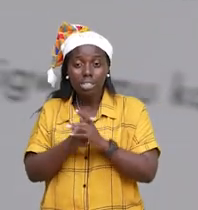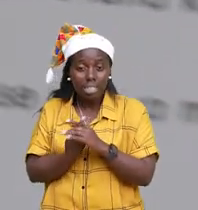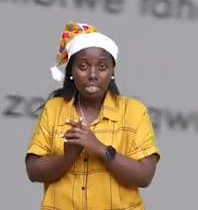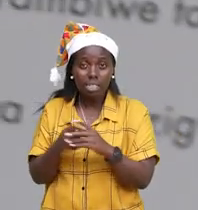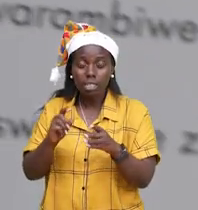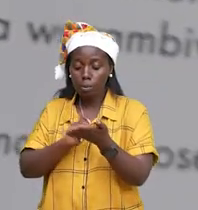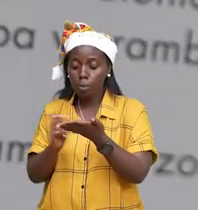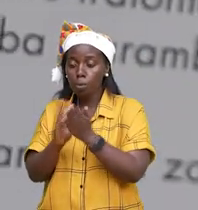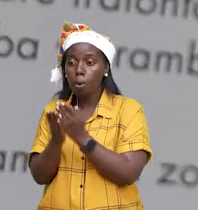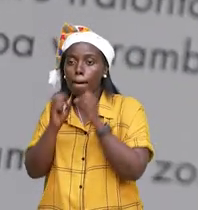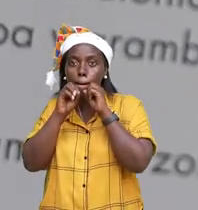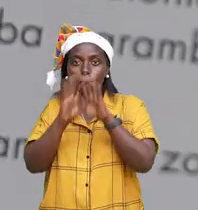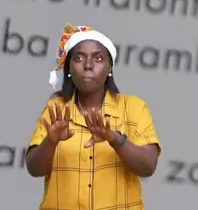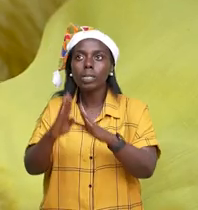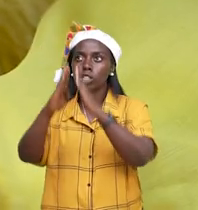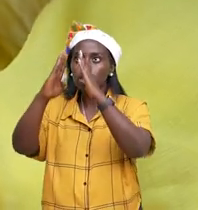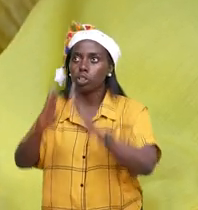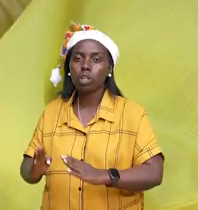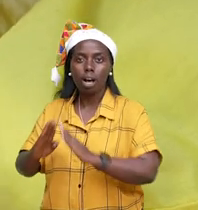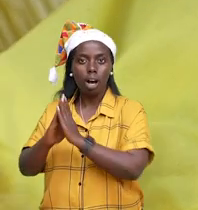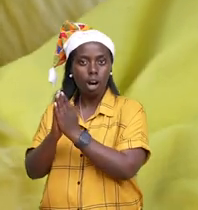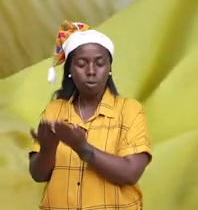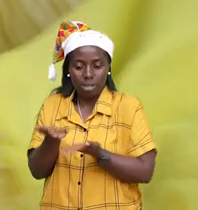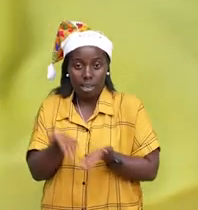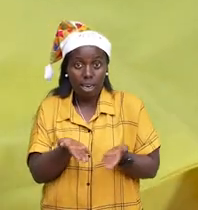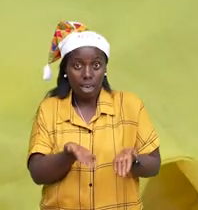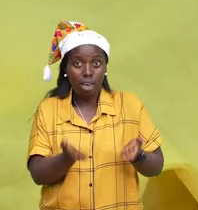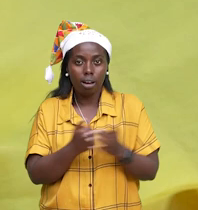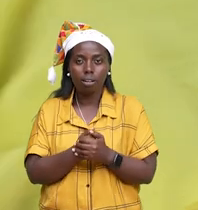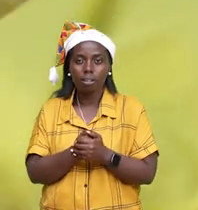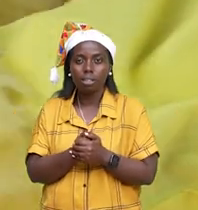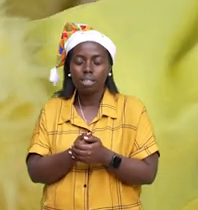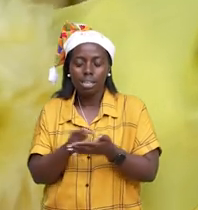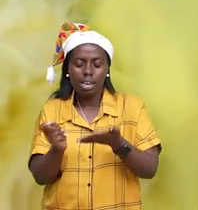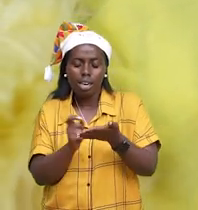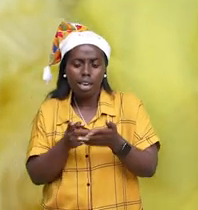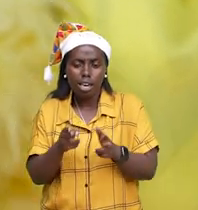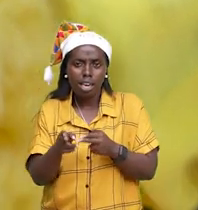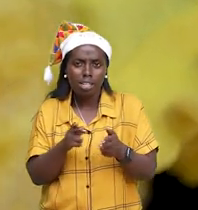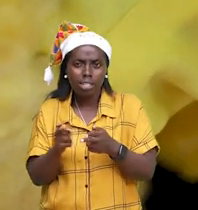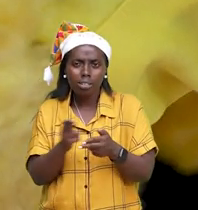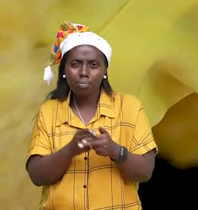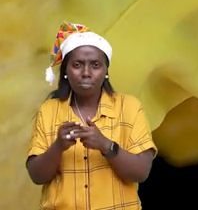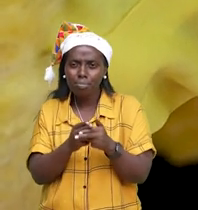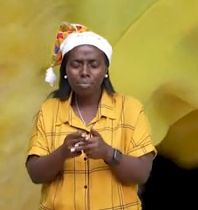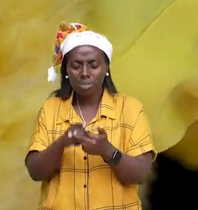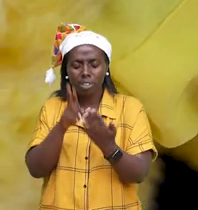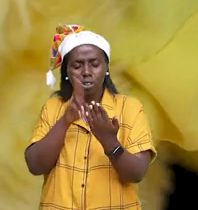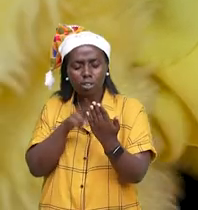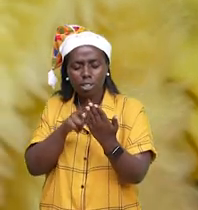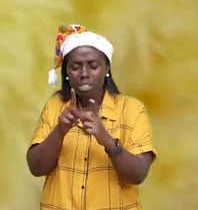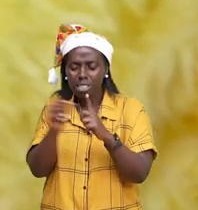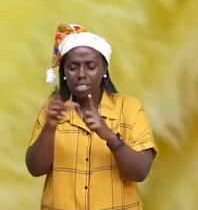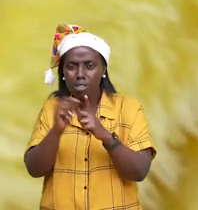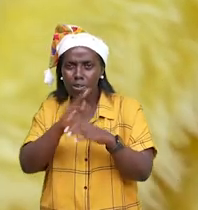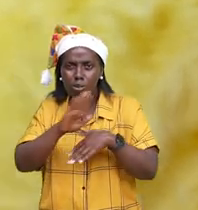an adventure to the publishing house. Here, editors carefully read every